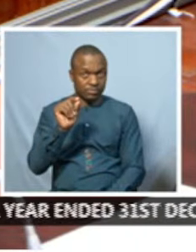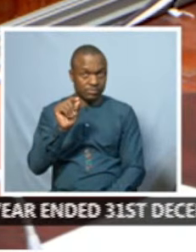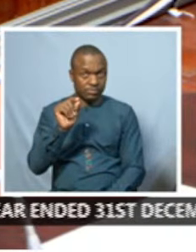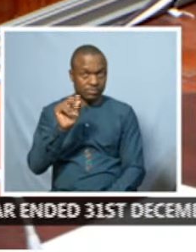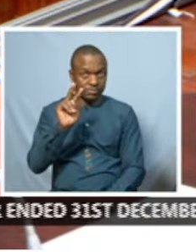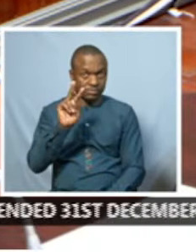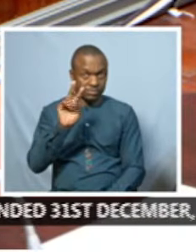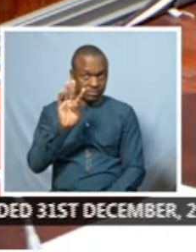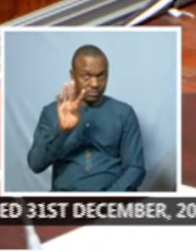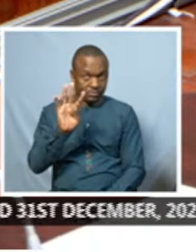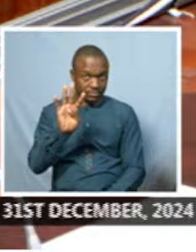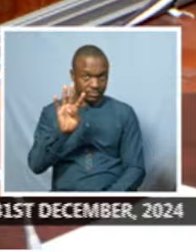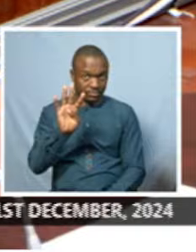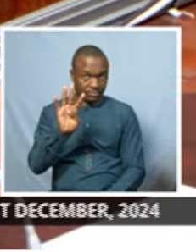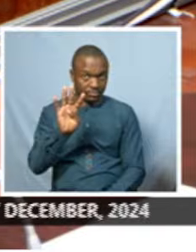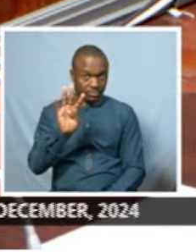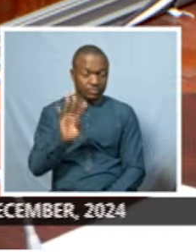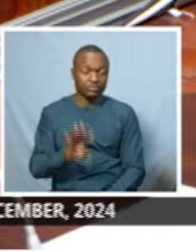2024